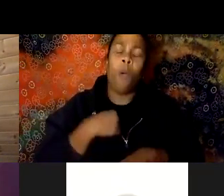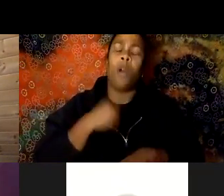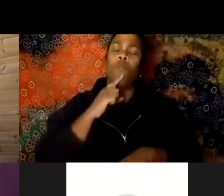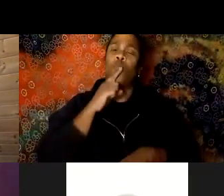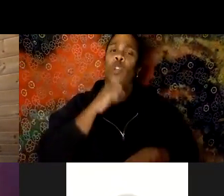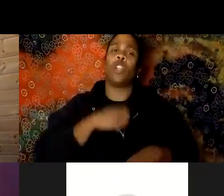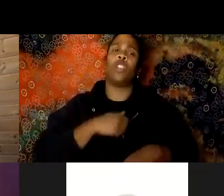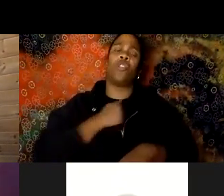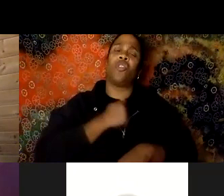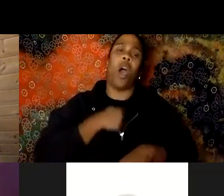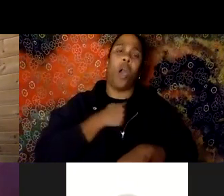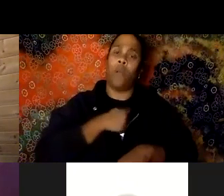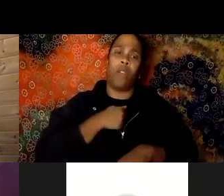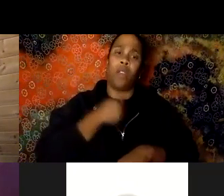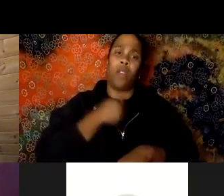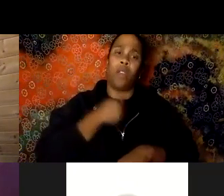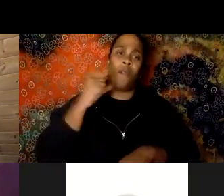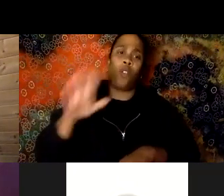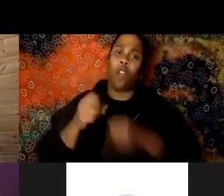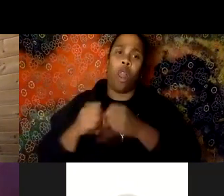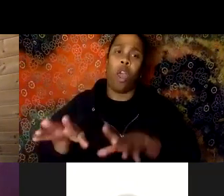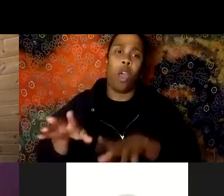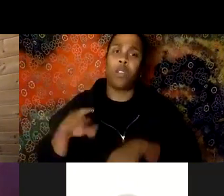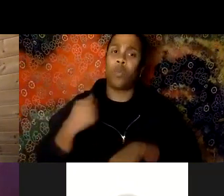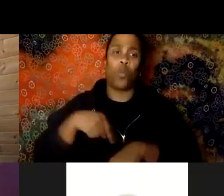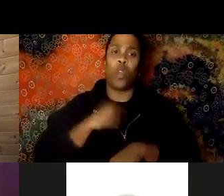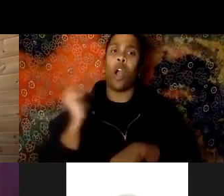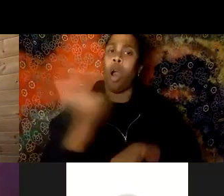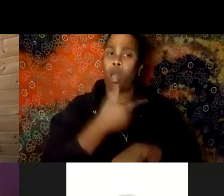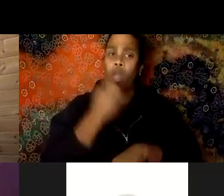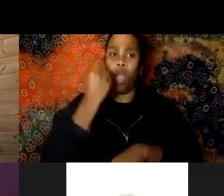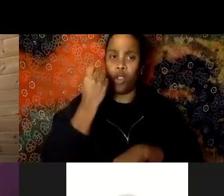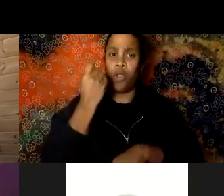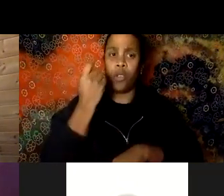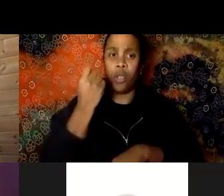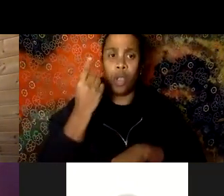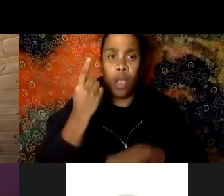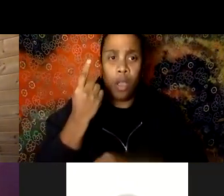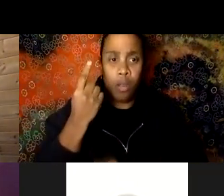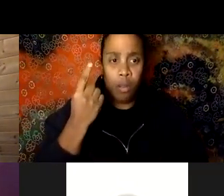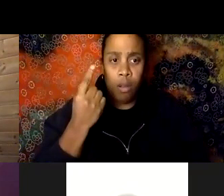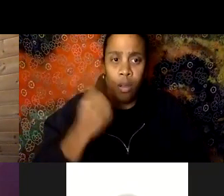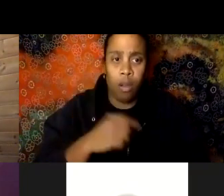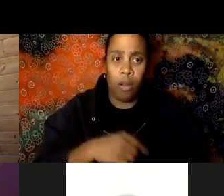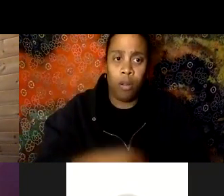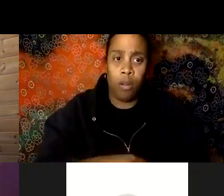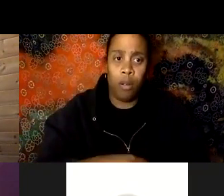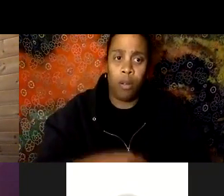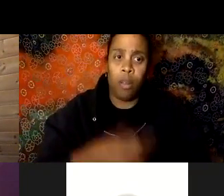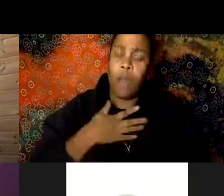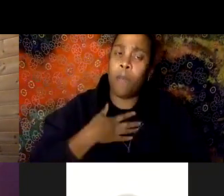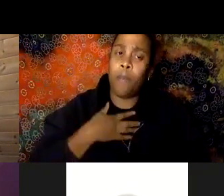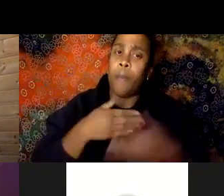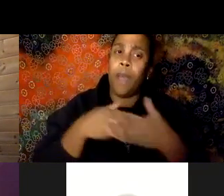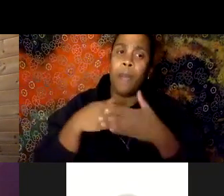of Storm. I definitely, probably all of us understand how that is. My baby was 18 when I